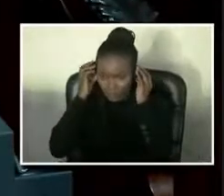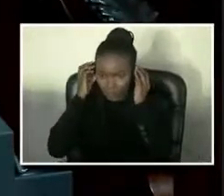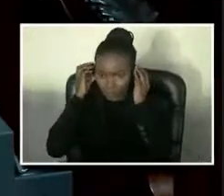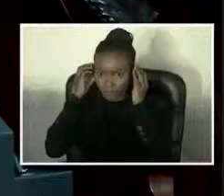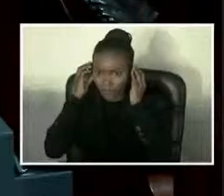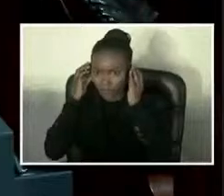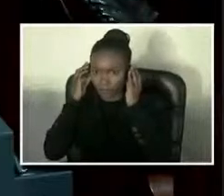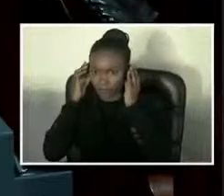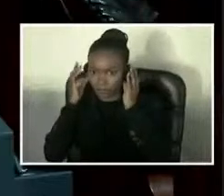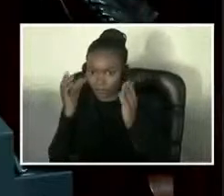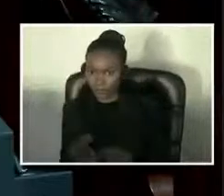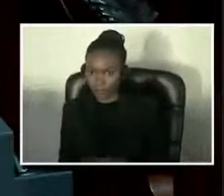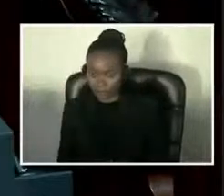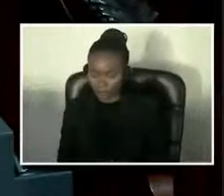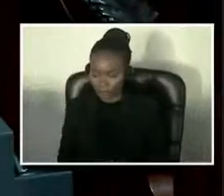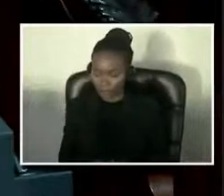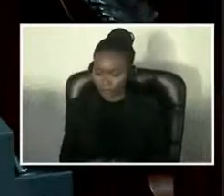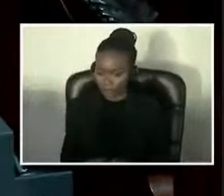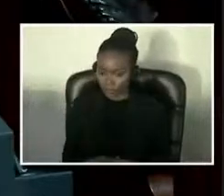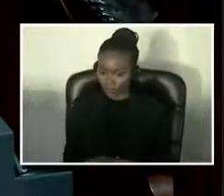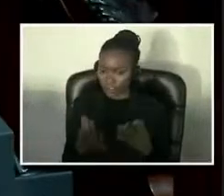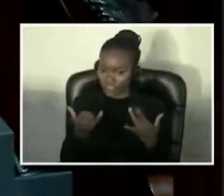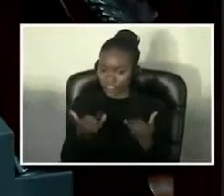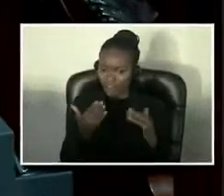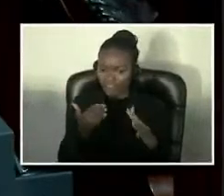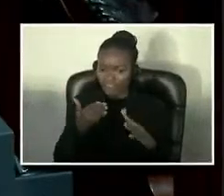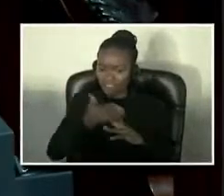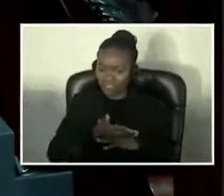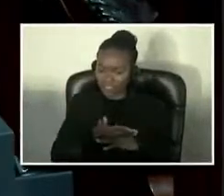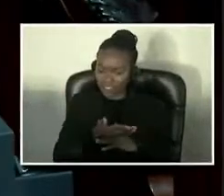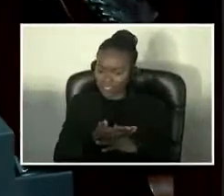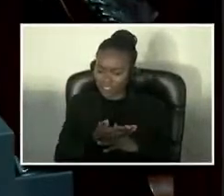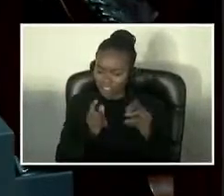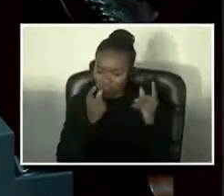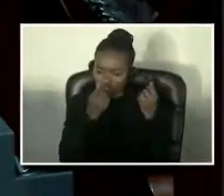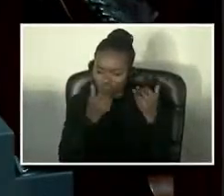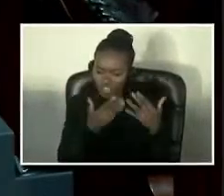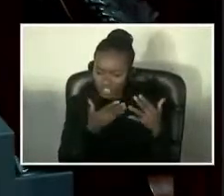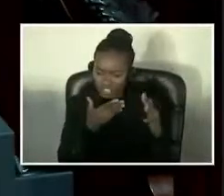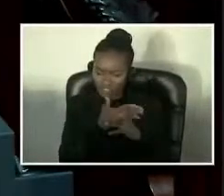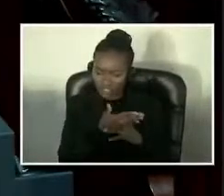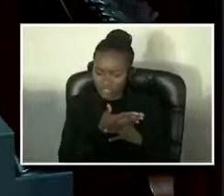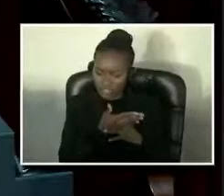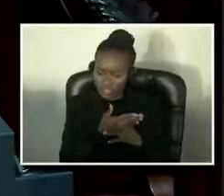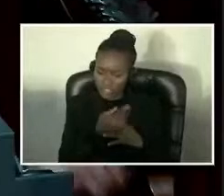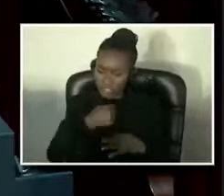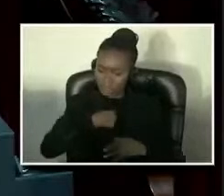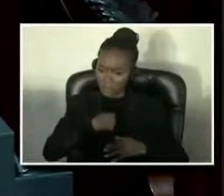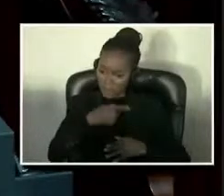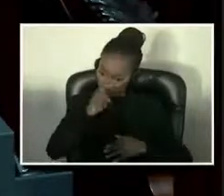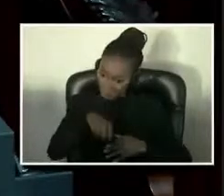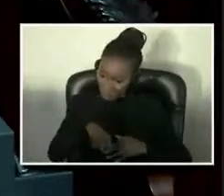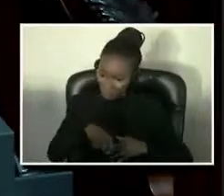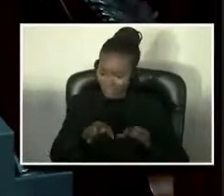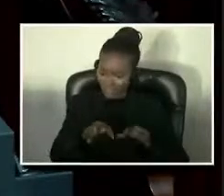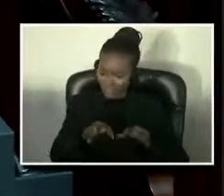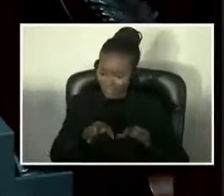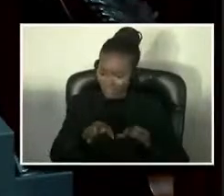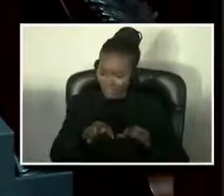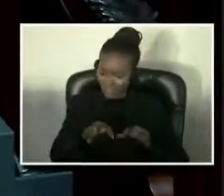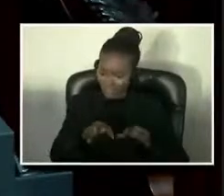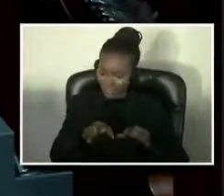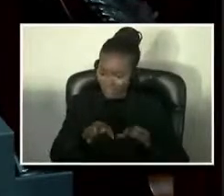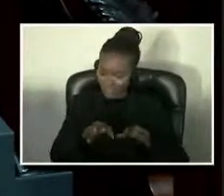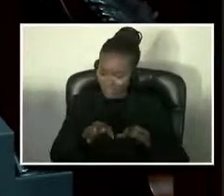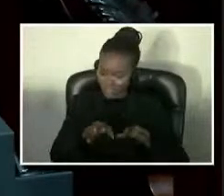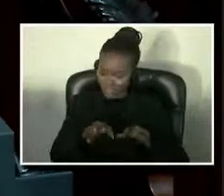he talks about the intervention he treasure intervention where i should be accounting chairperson the